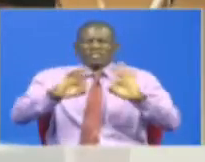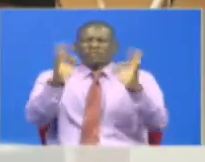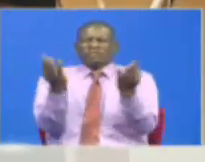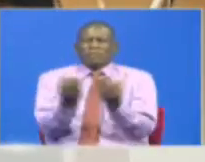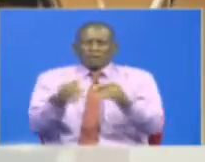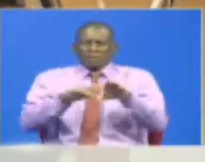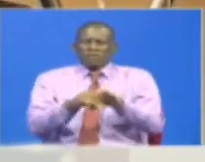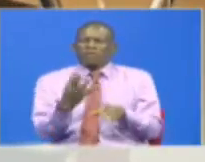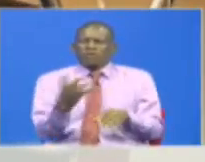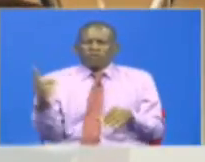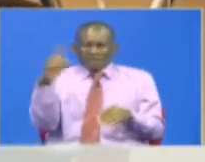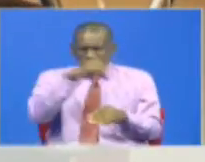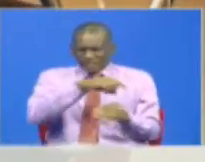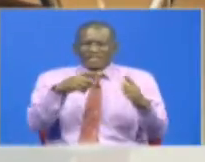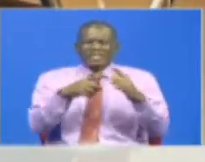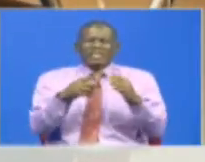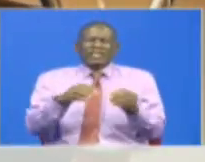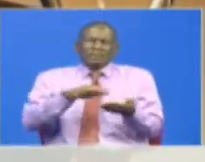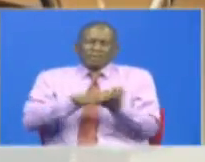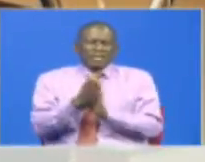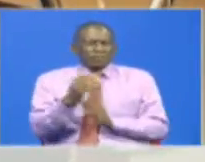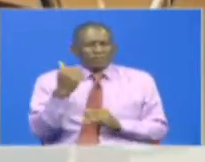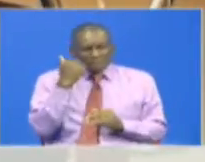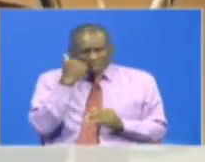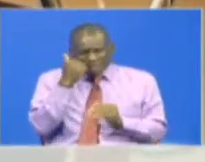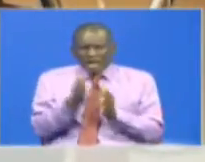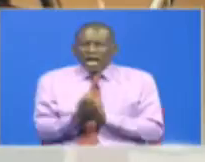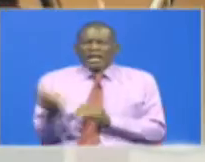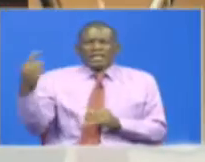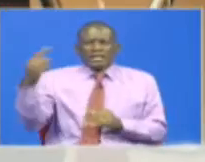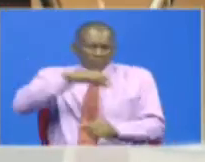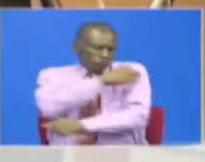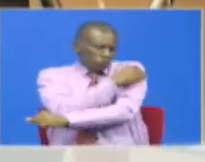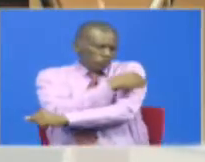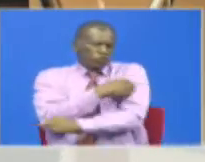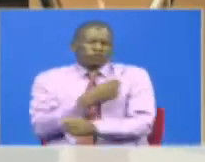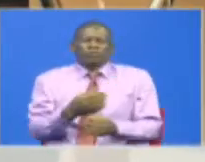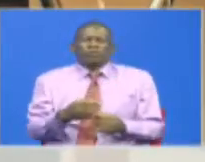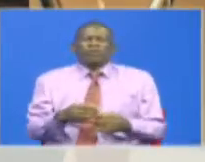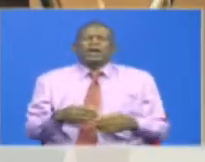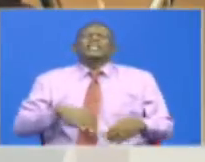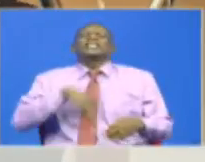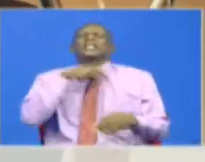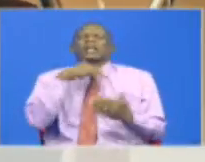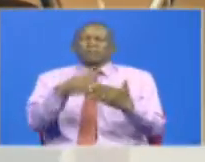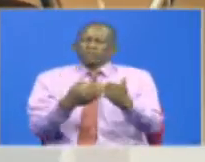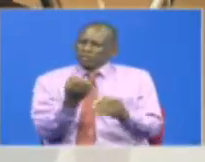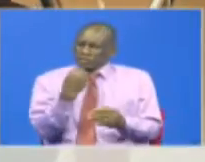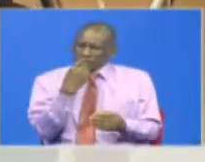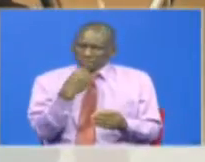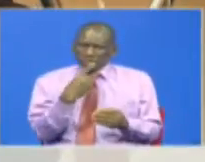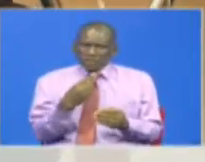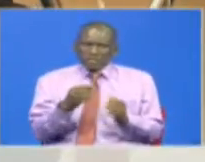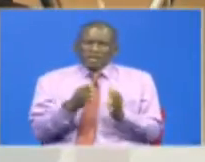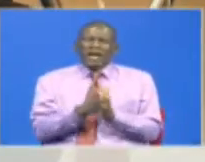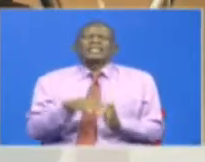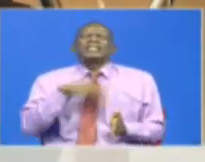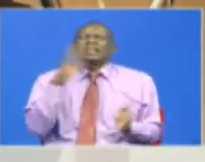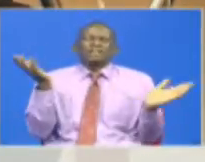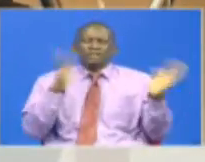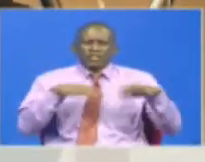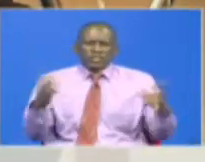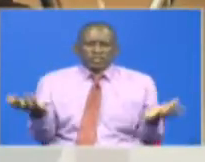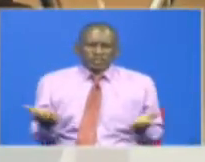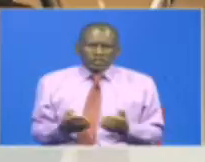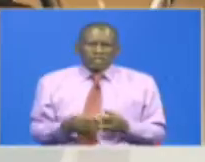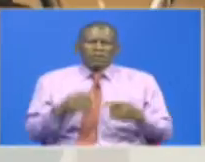then he developed complications and he came to the hospital, he collapsed before he was treated and he died.